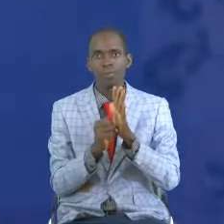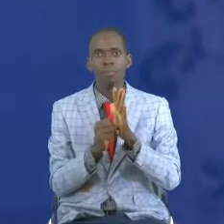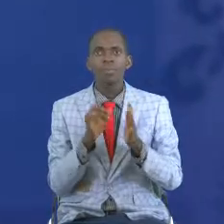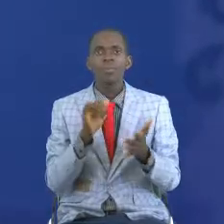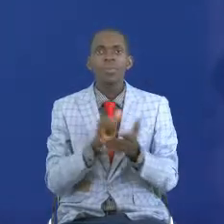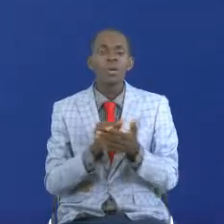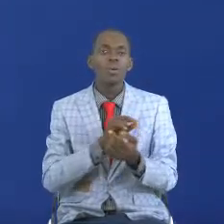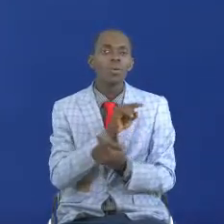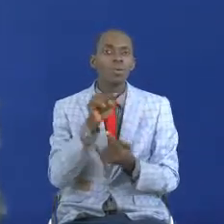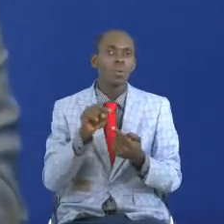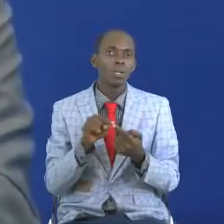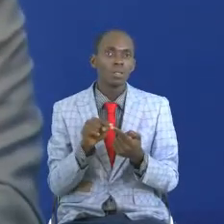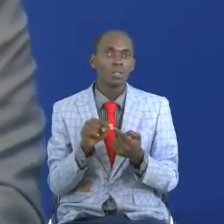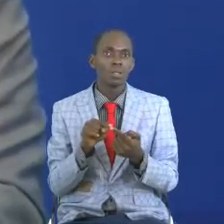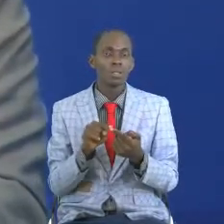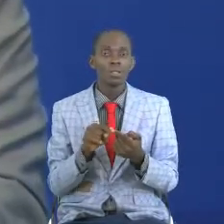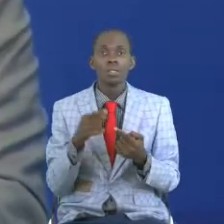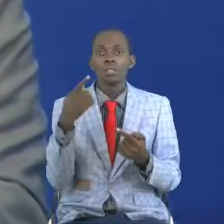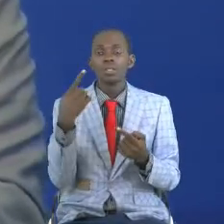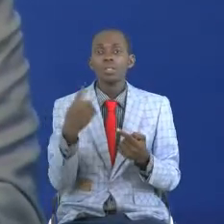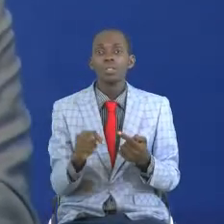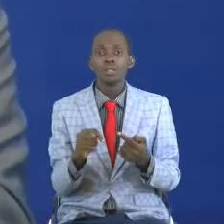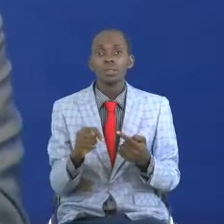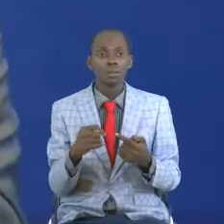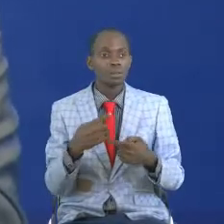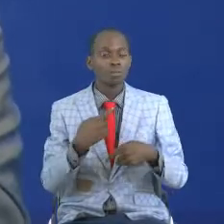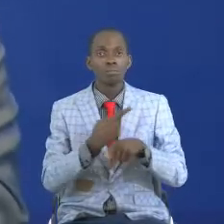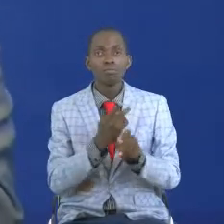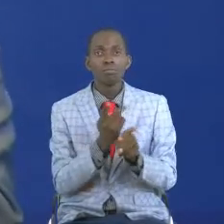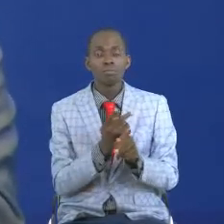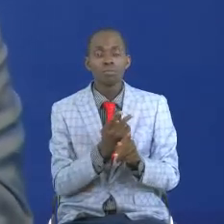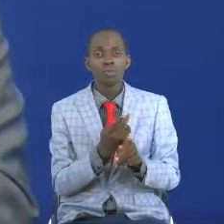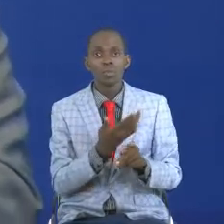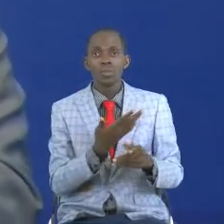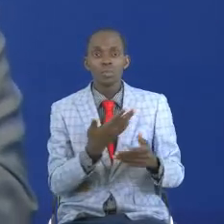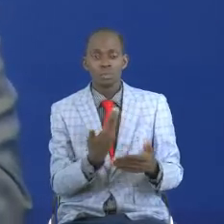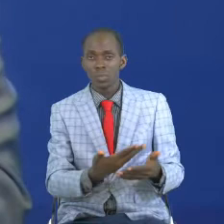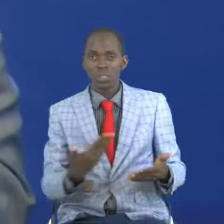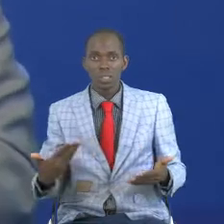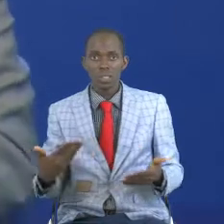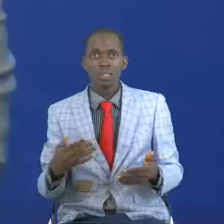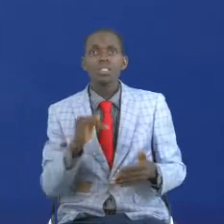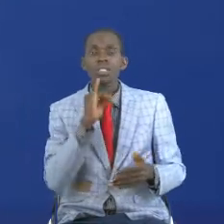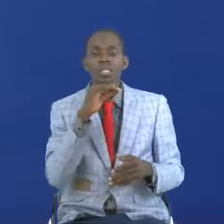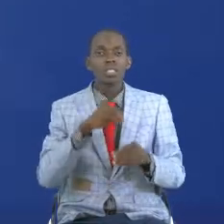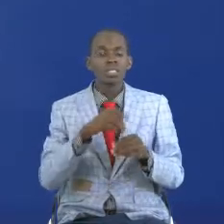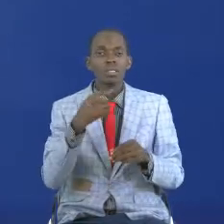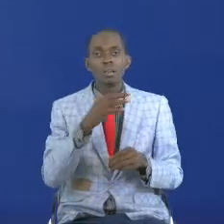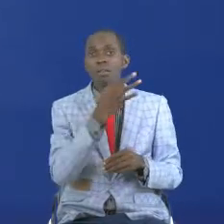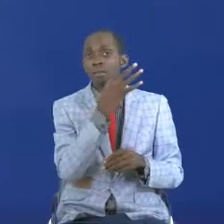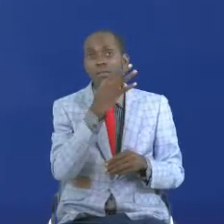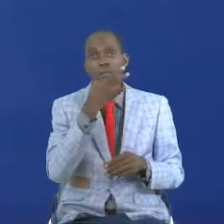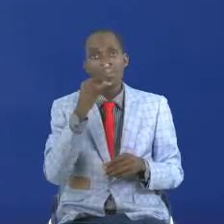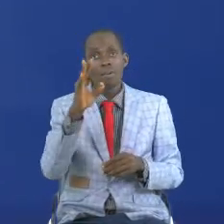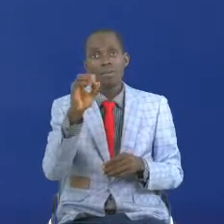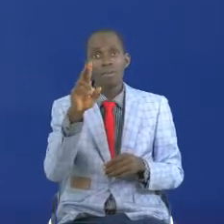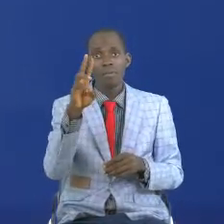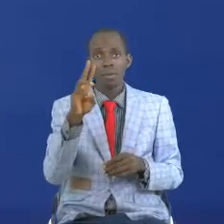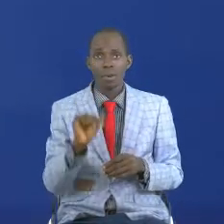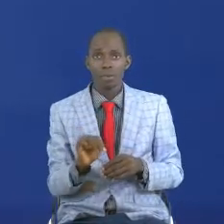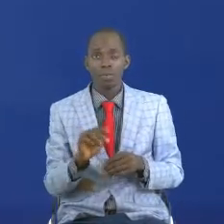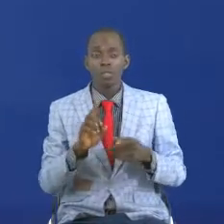when the produce is in the farm, provision is in the farm to feed the